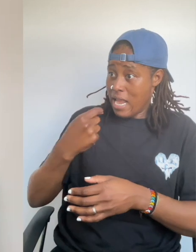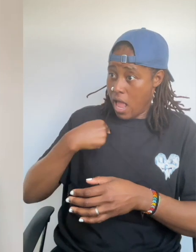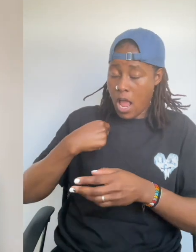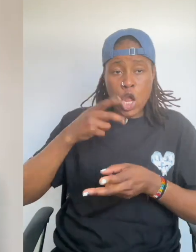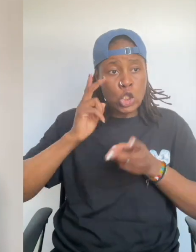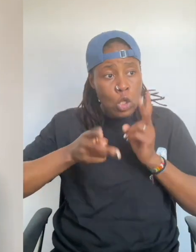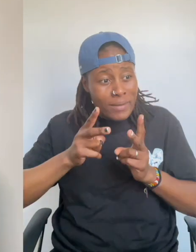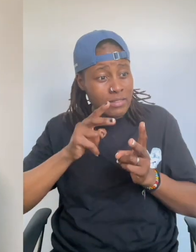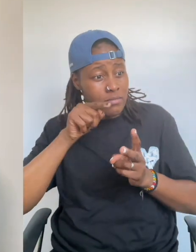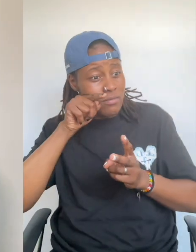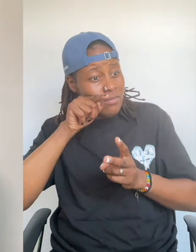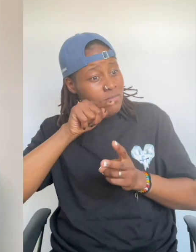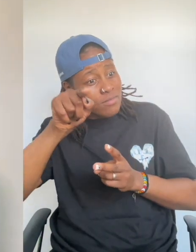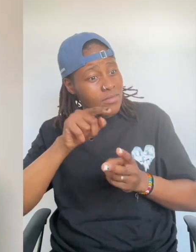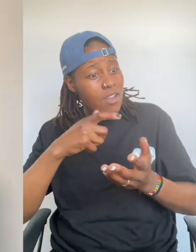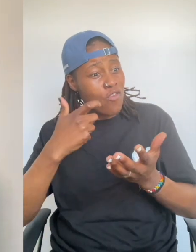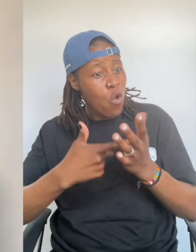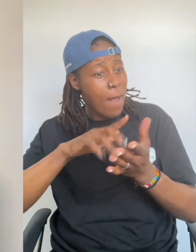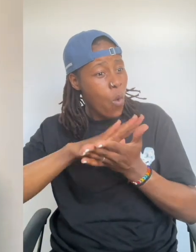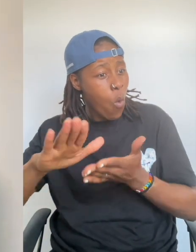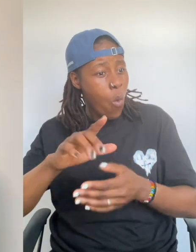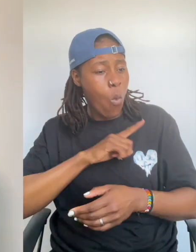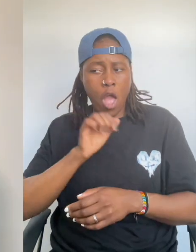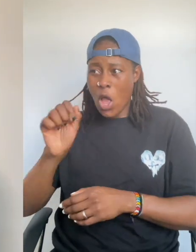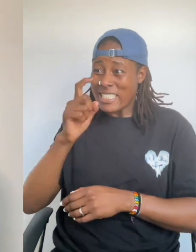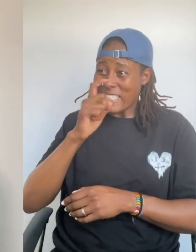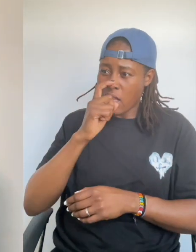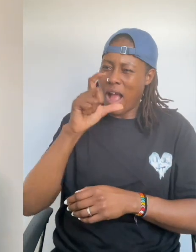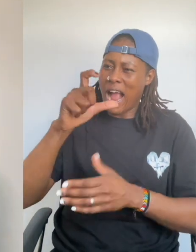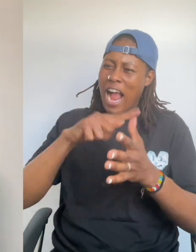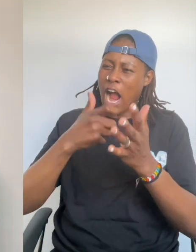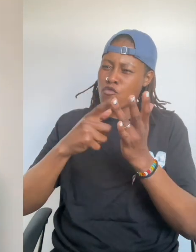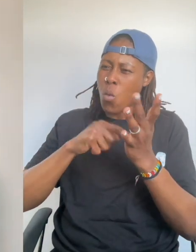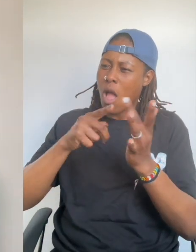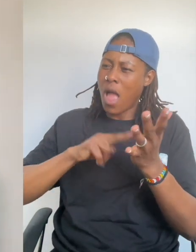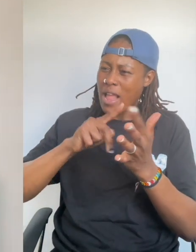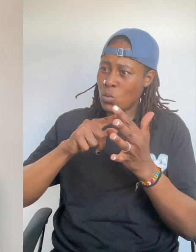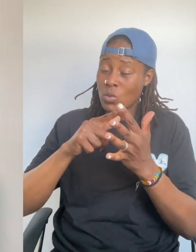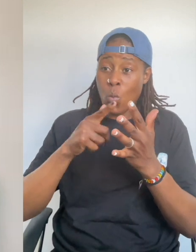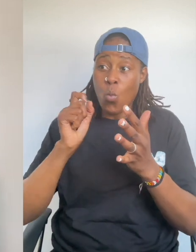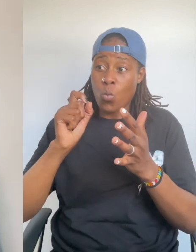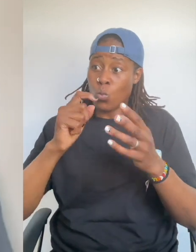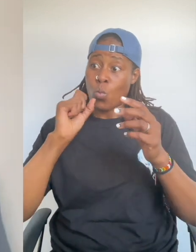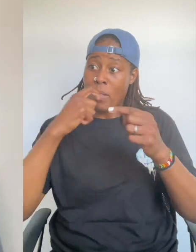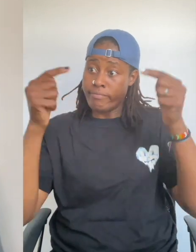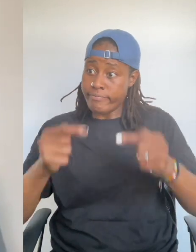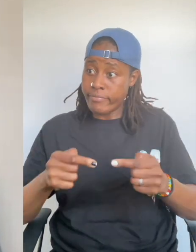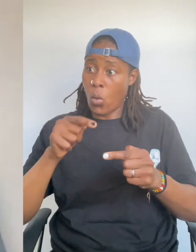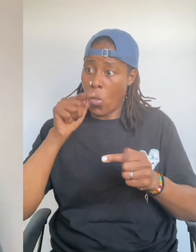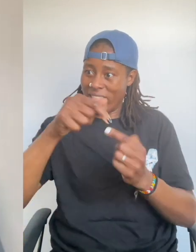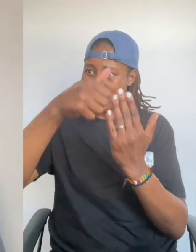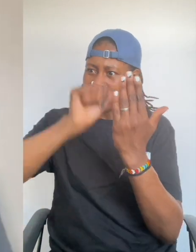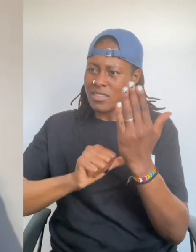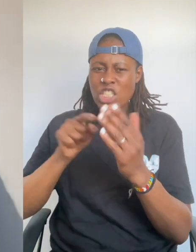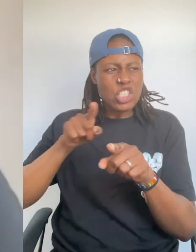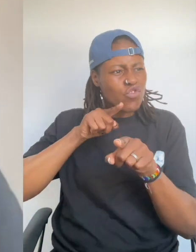Hall because obviously her sister was fighting on that card. And for some reason, she wasn't able